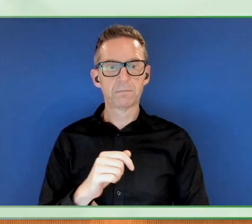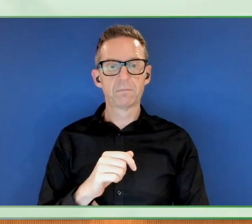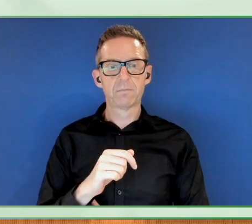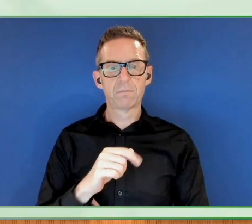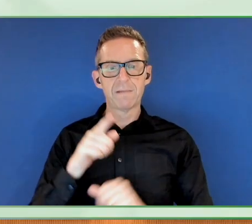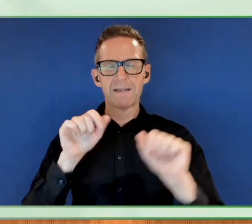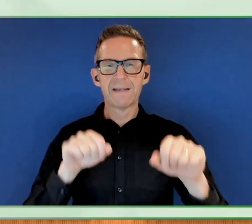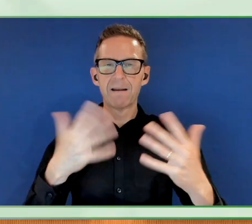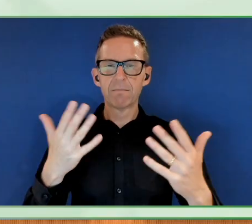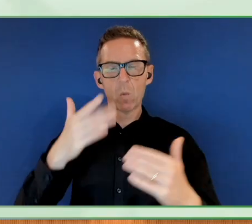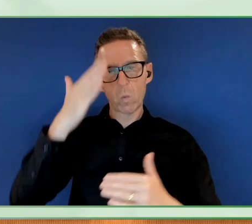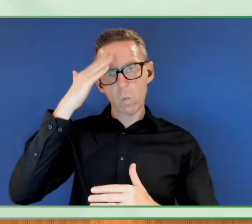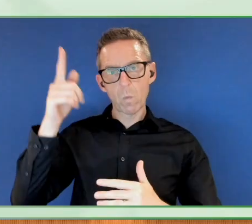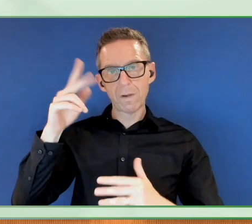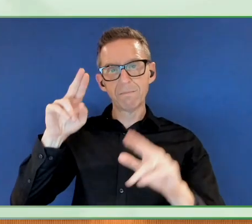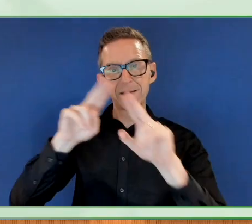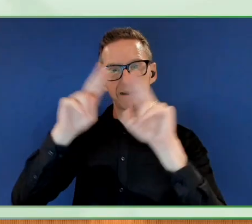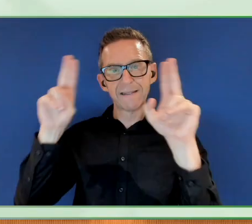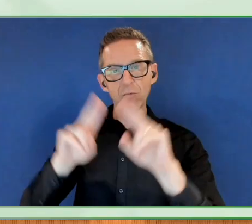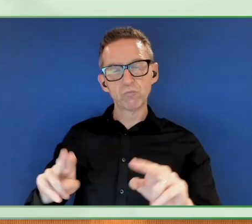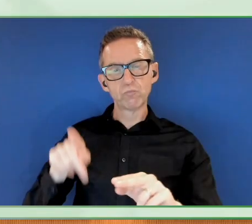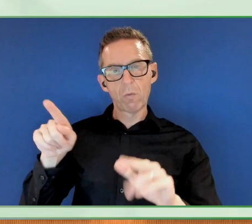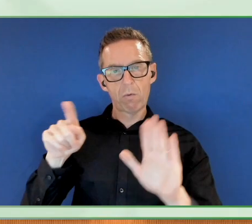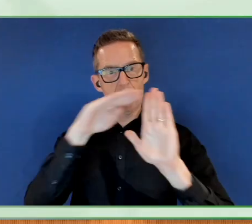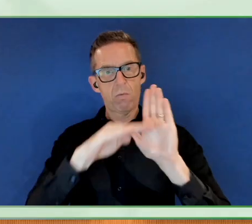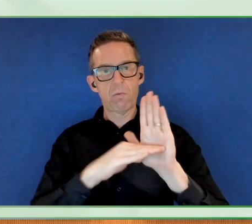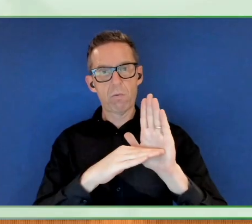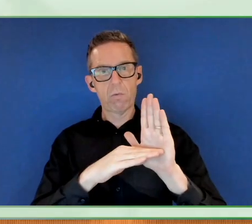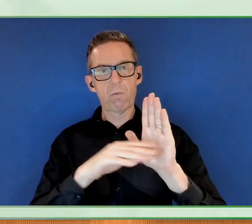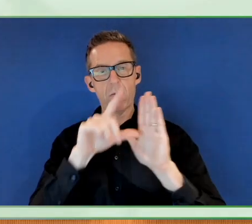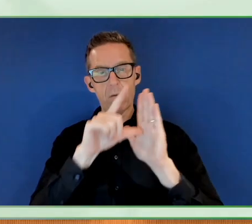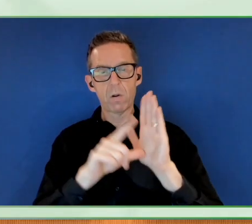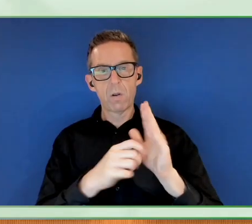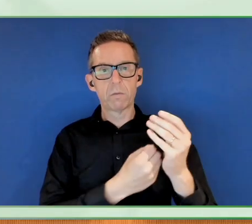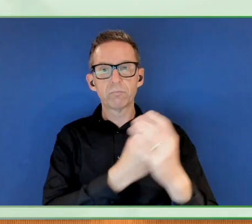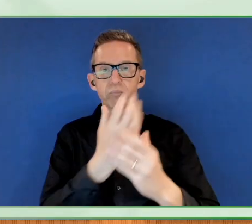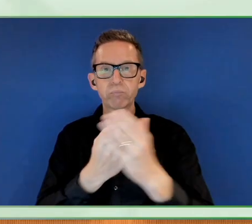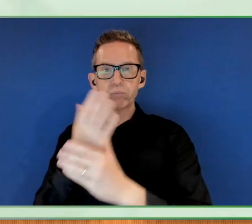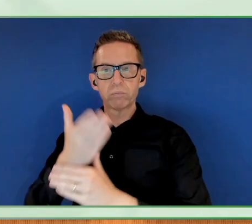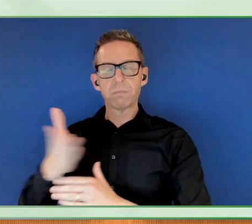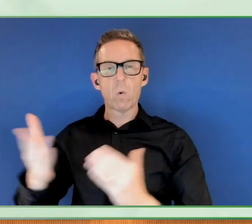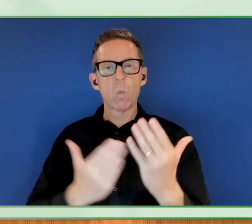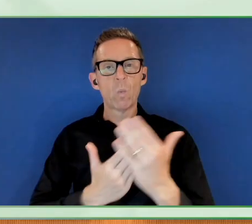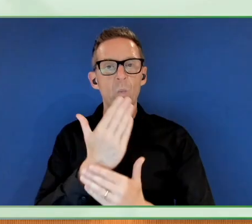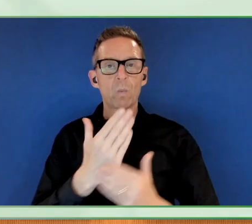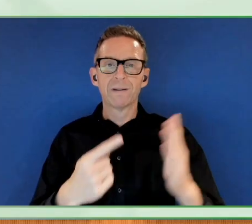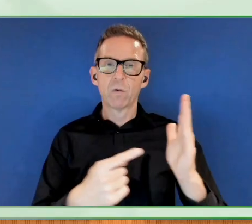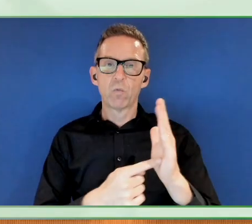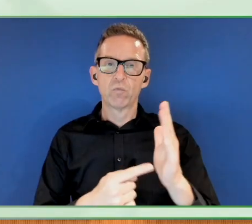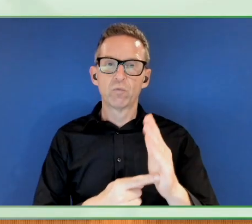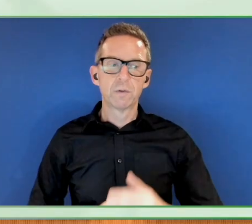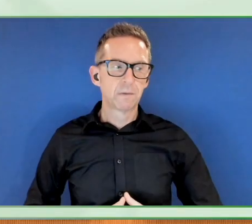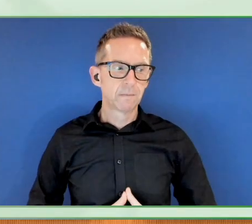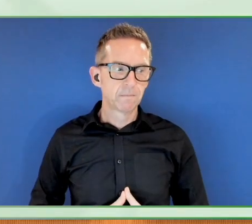neutral requirements that are ready for emerging technologies. And it also makes